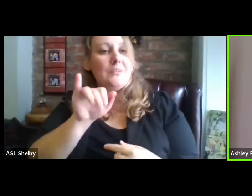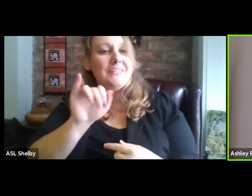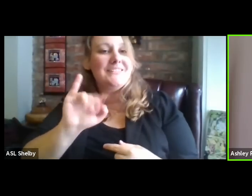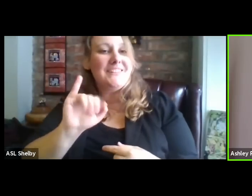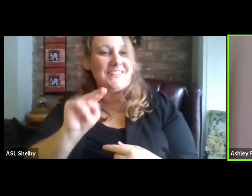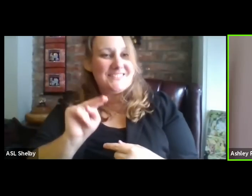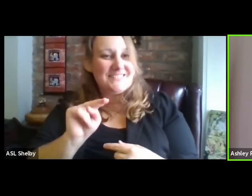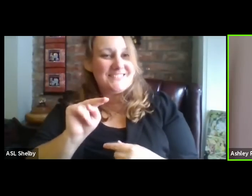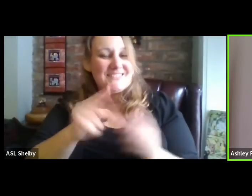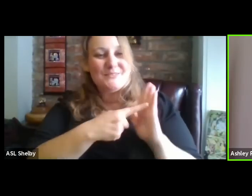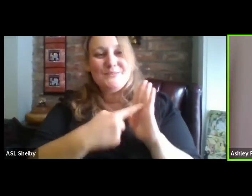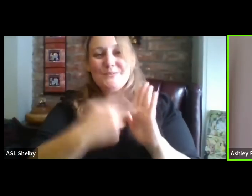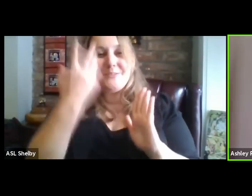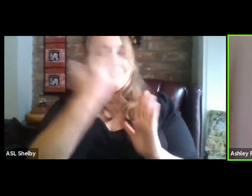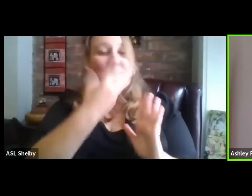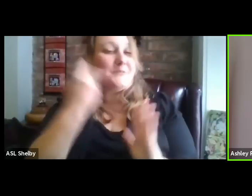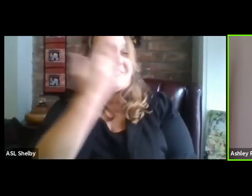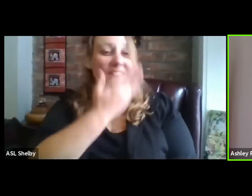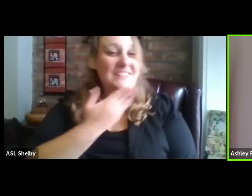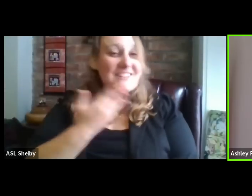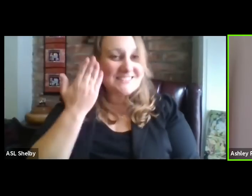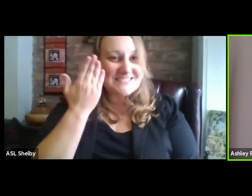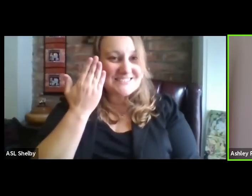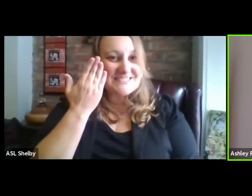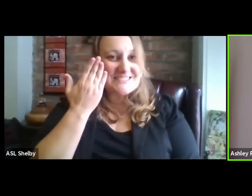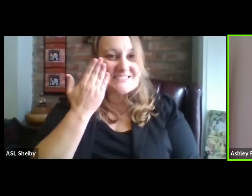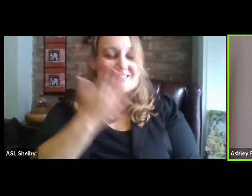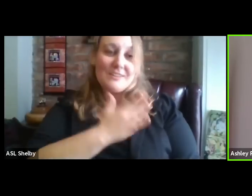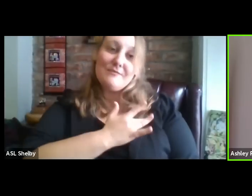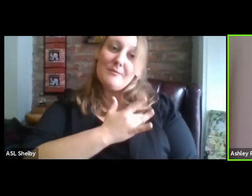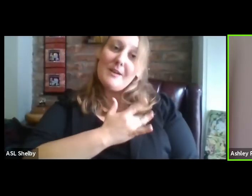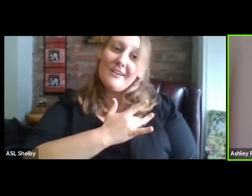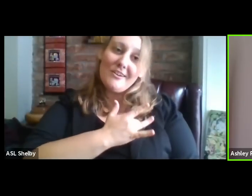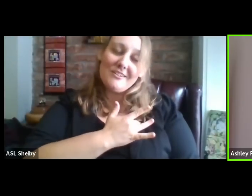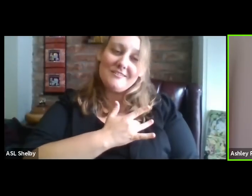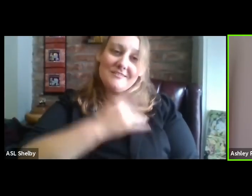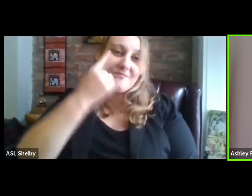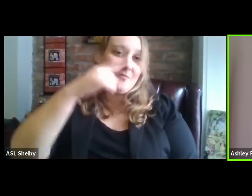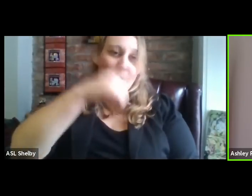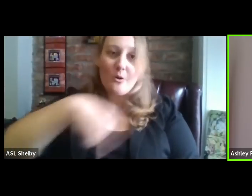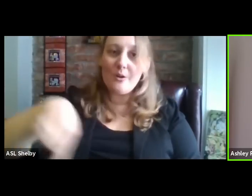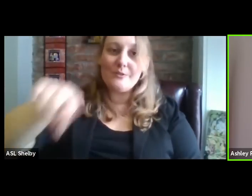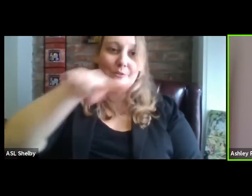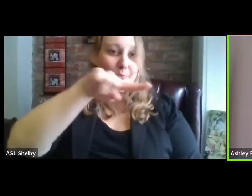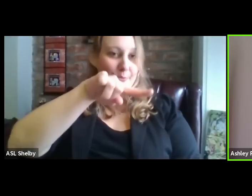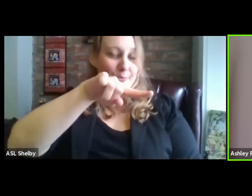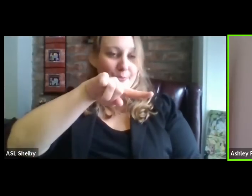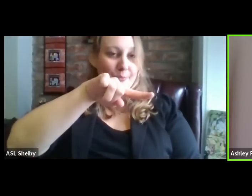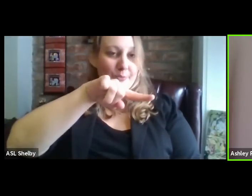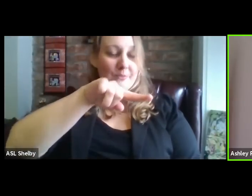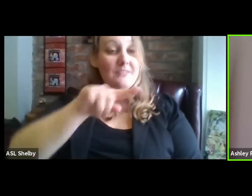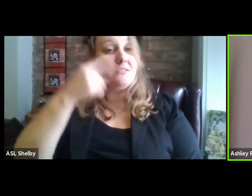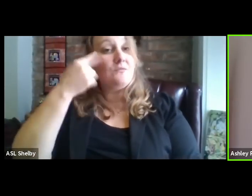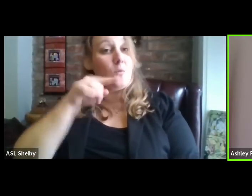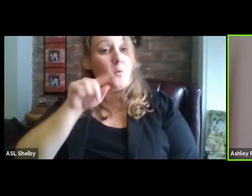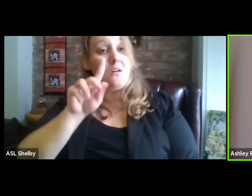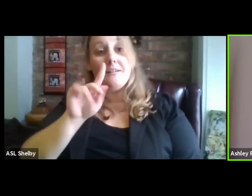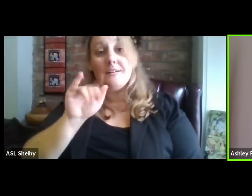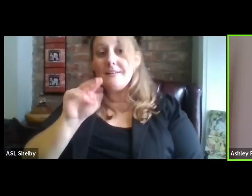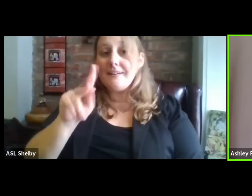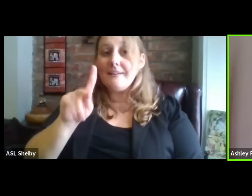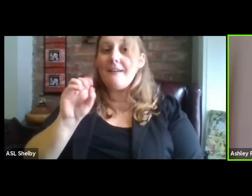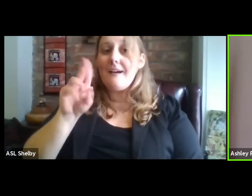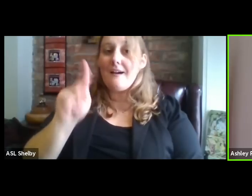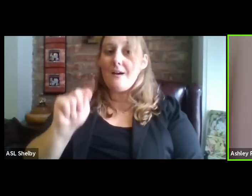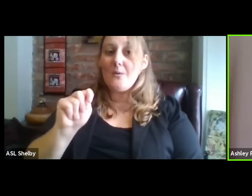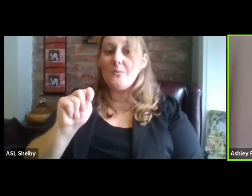face. And from my heart to all of you, and to kink out to IWD and to every single one